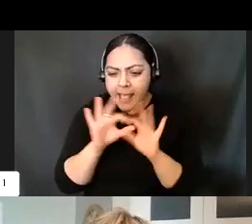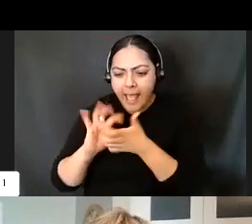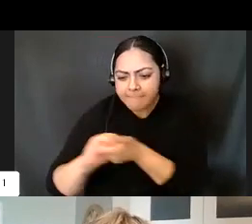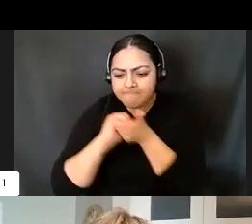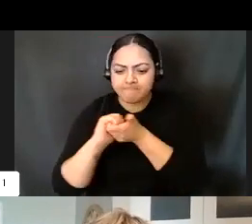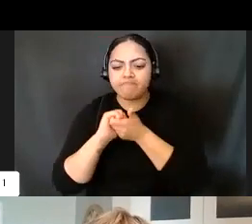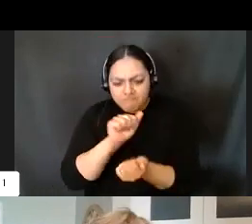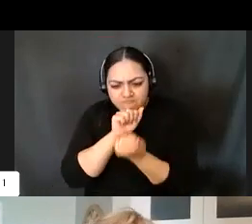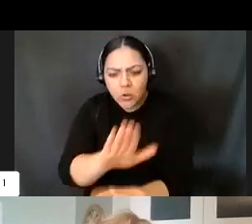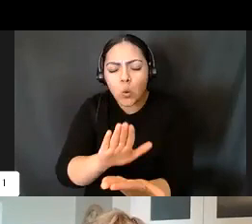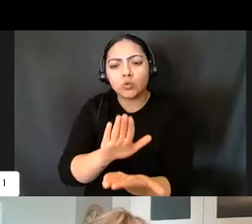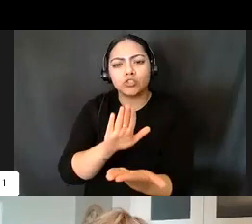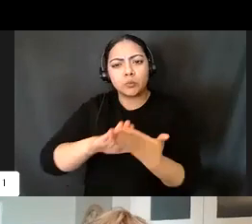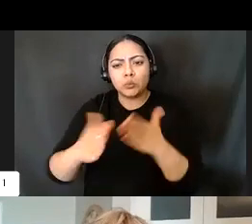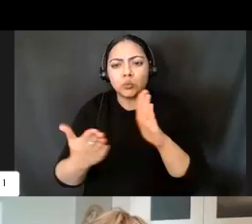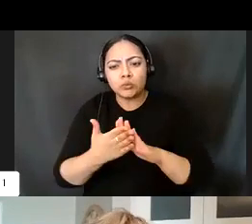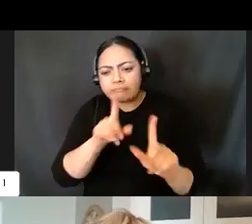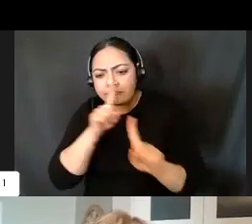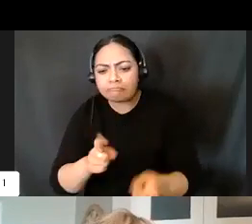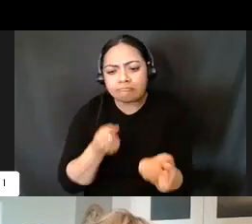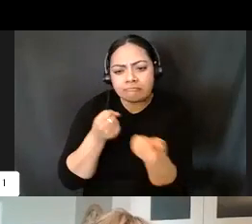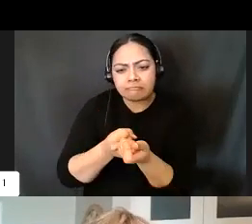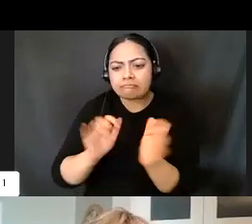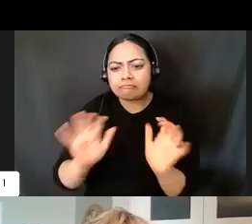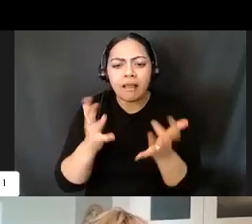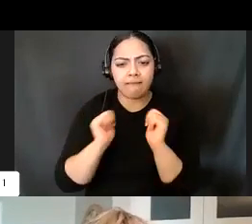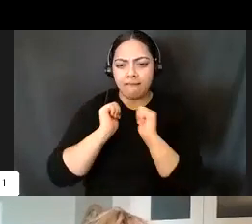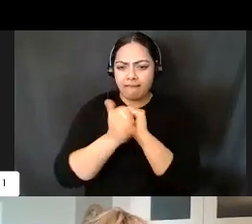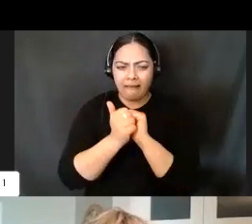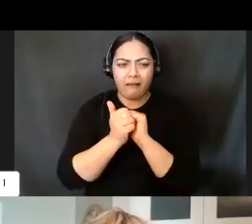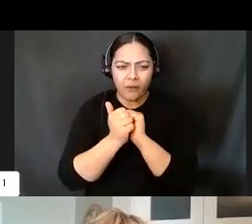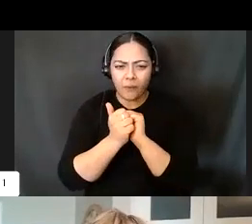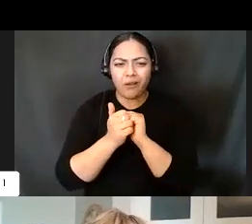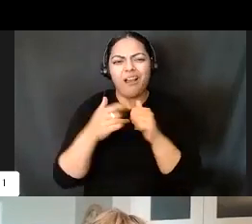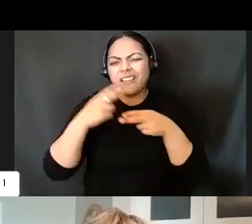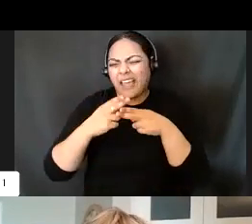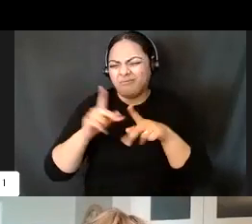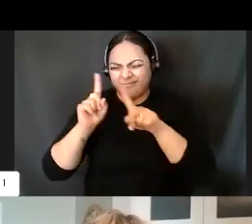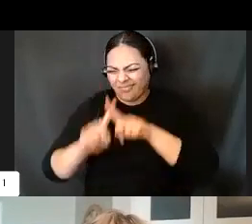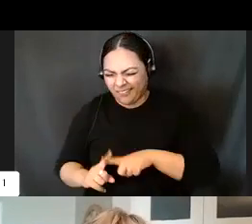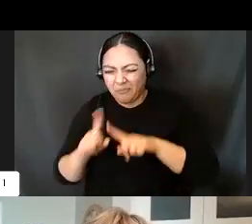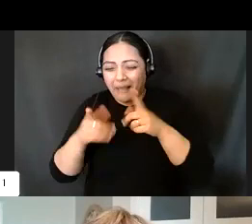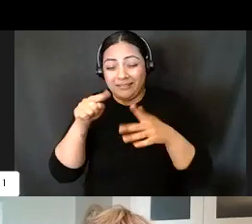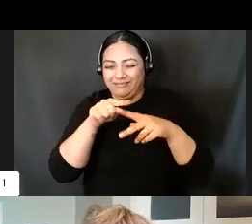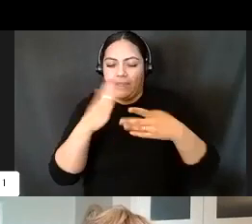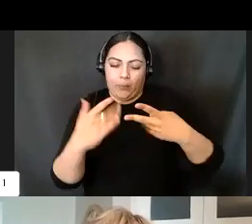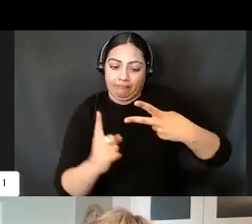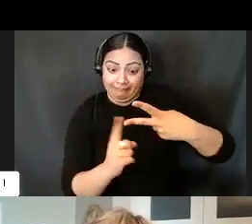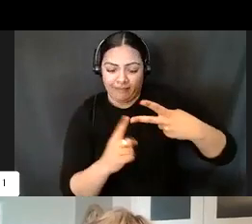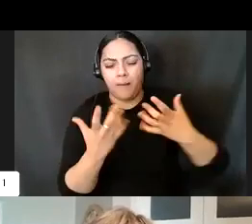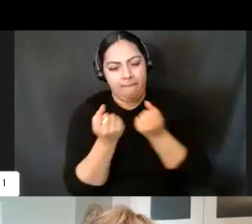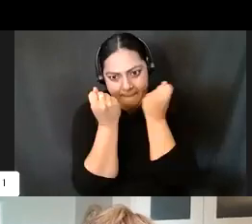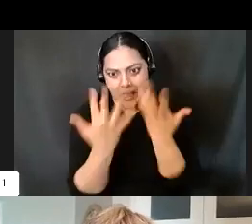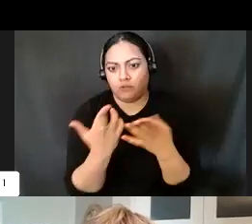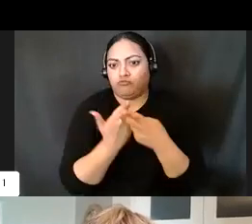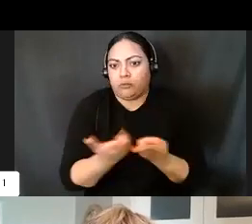abuse prevention network, you can call it, they get called different things, but it has lots of resources.